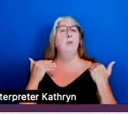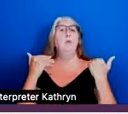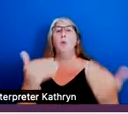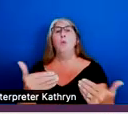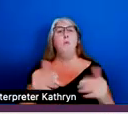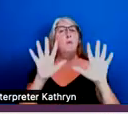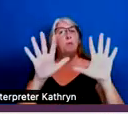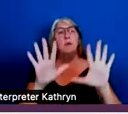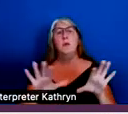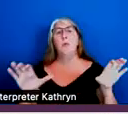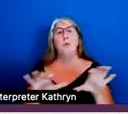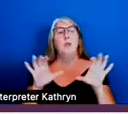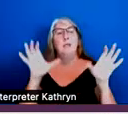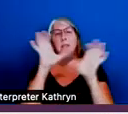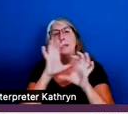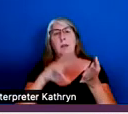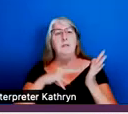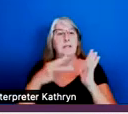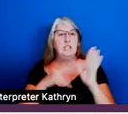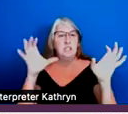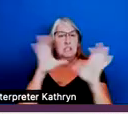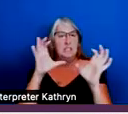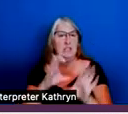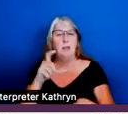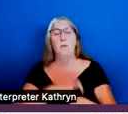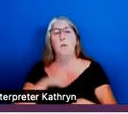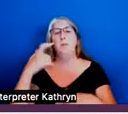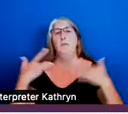and intentionally seek out moments of